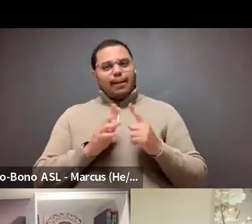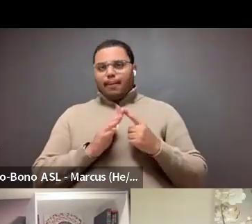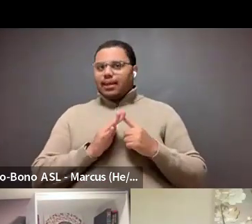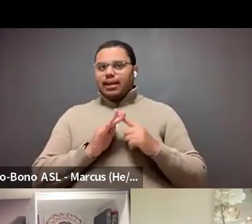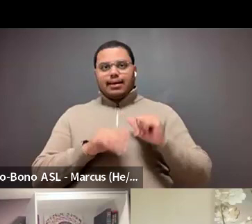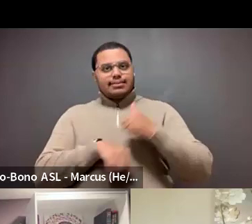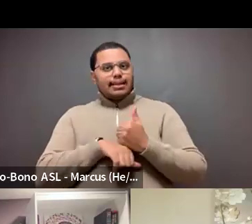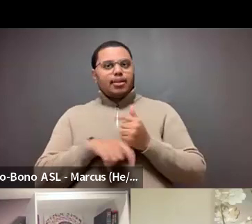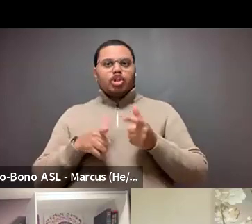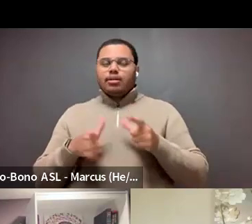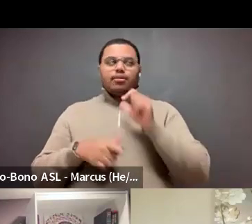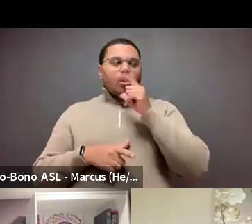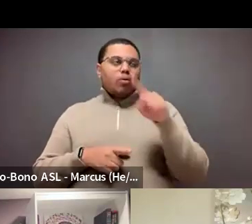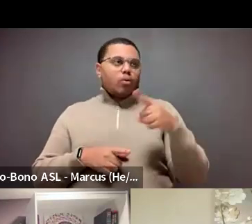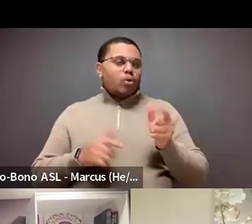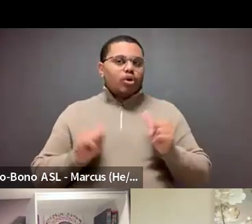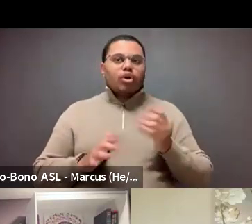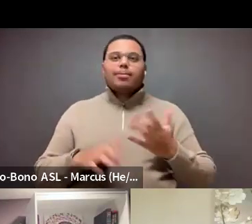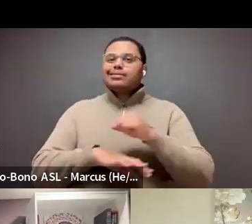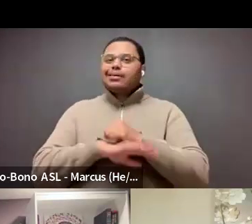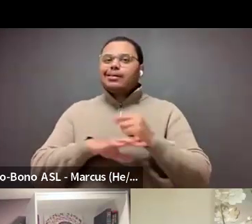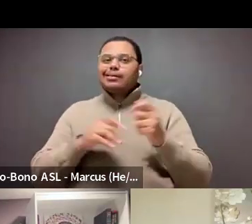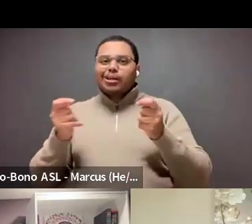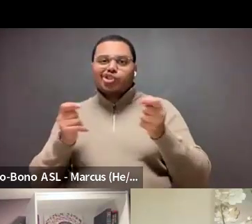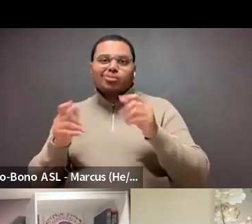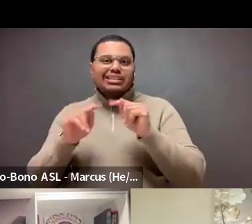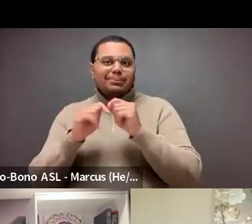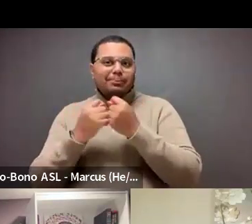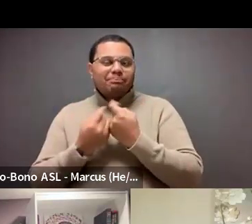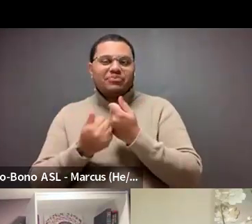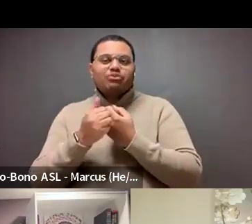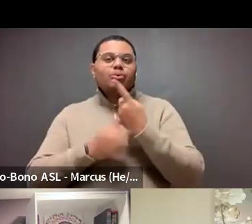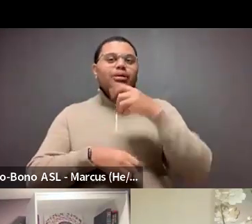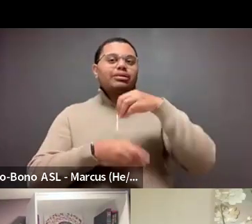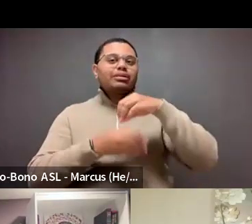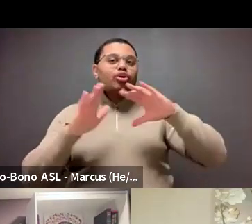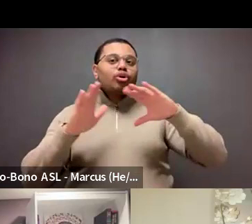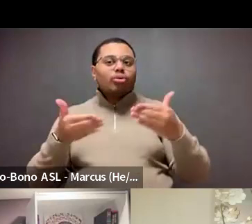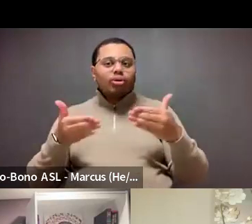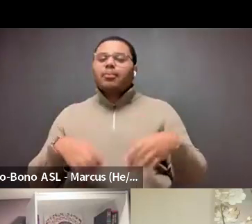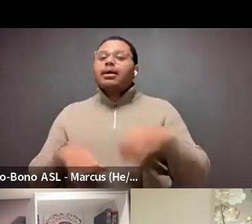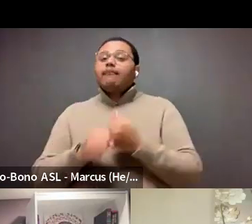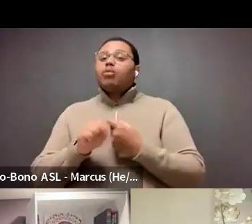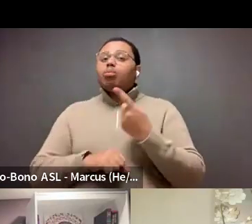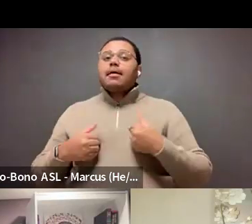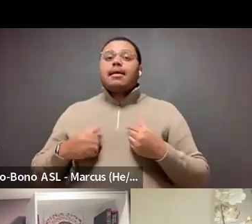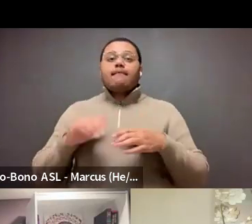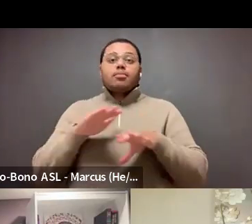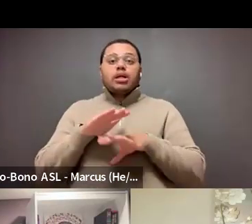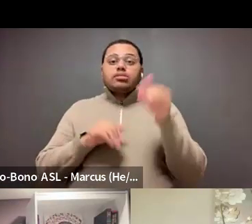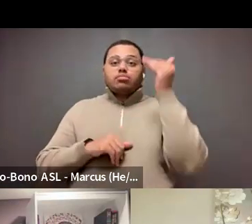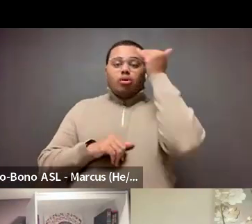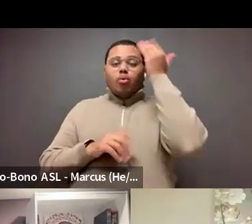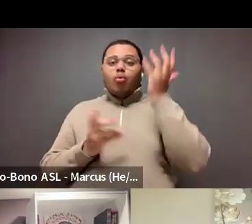wasn't just the actors. Again, it was like the stage management team. It was everybody in the room, so that everybody had a basic knowledge about like, what is